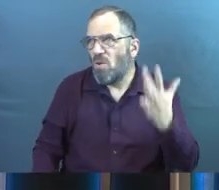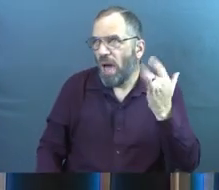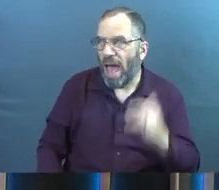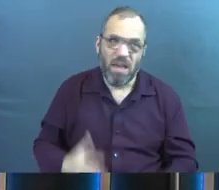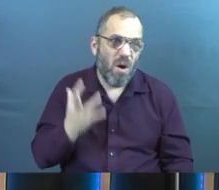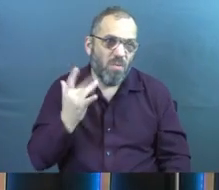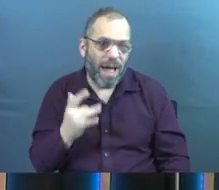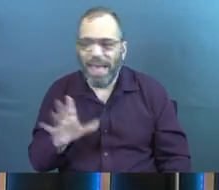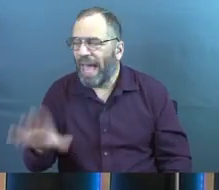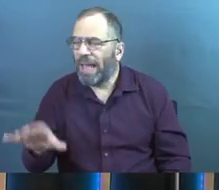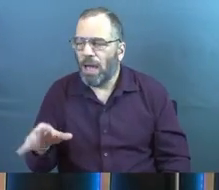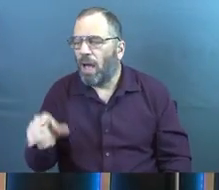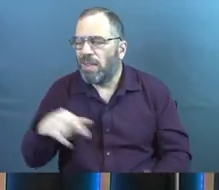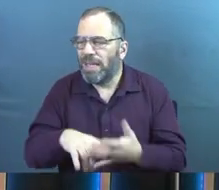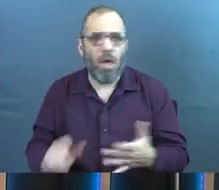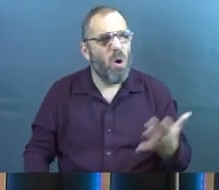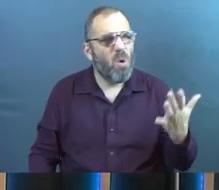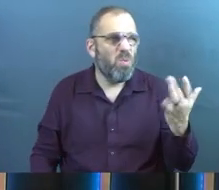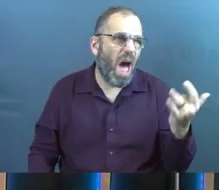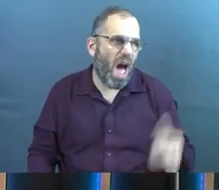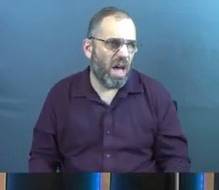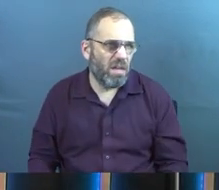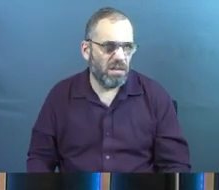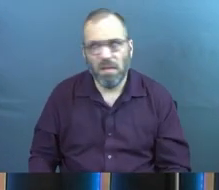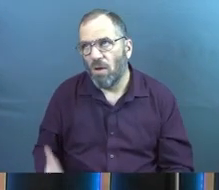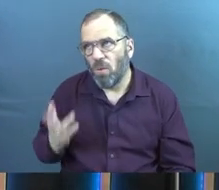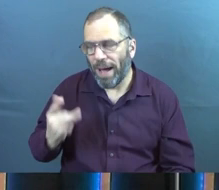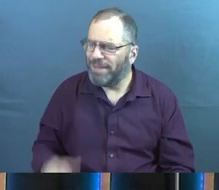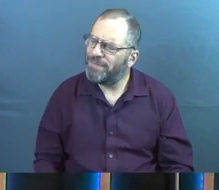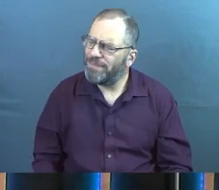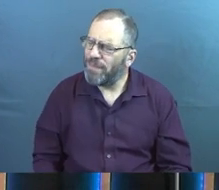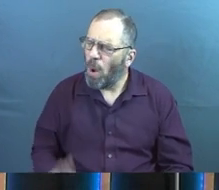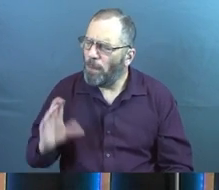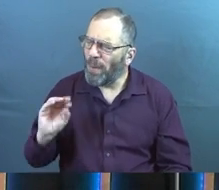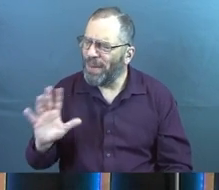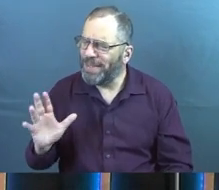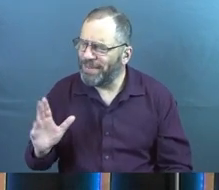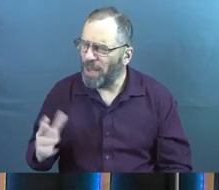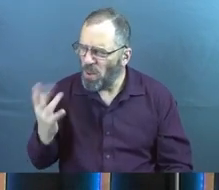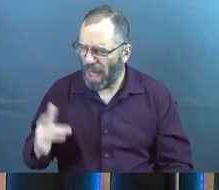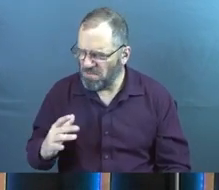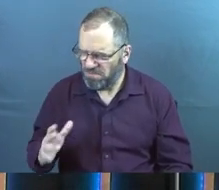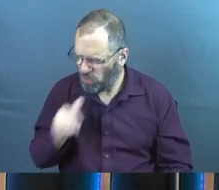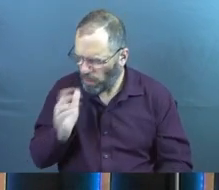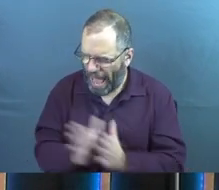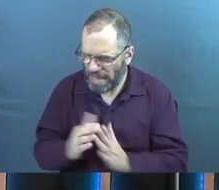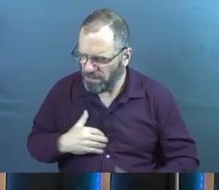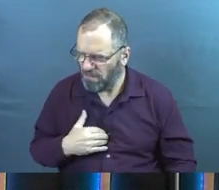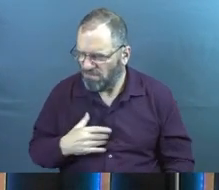It's like, I'm like, "Hey, this, that," and he's like, "Why?" And I'm like, "Boy," you know? So what you mean, why?